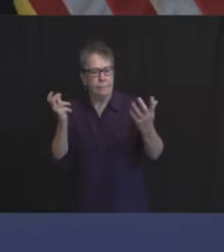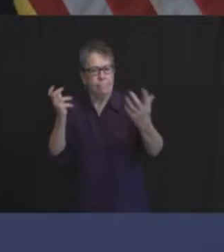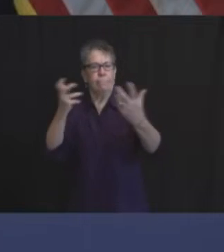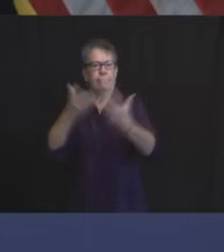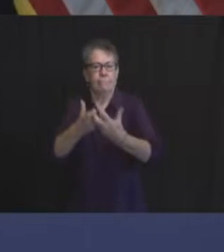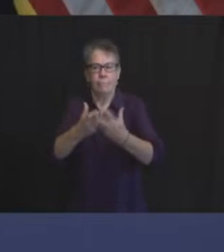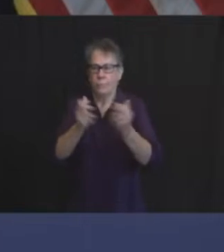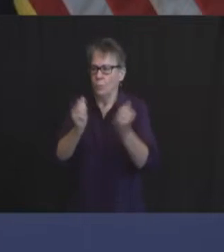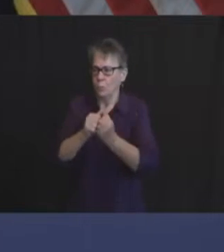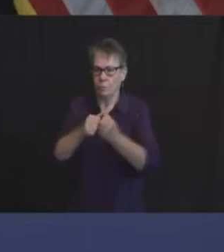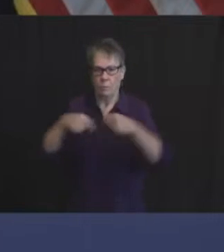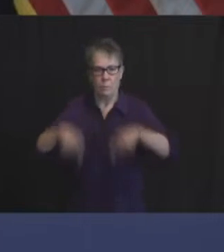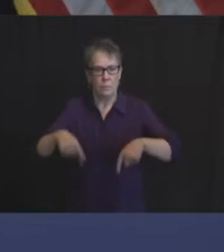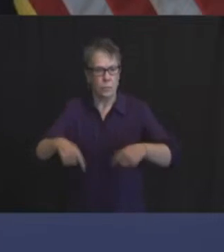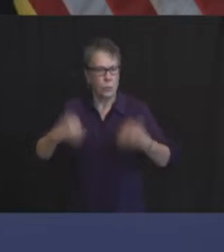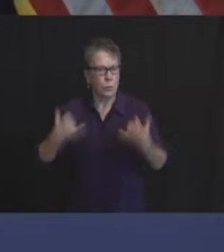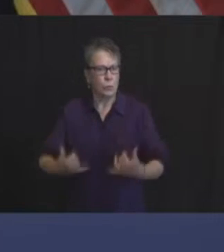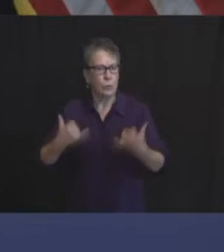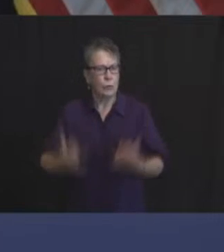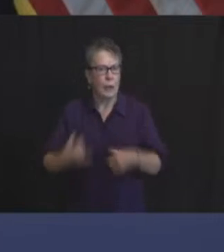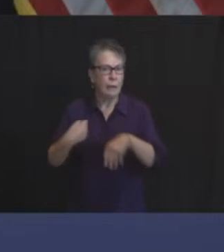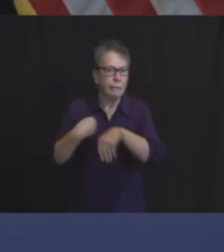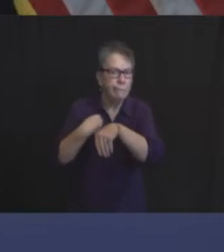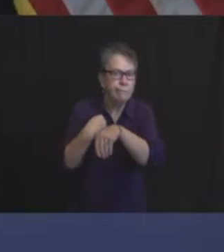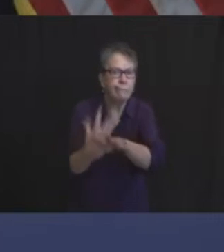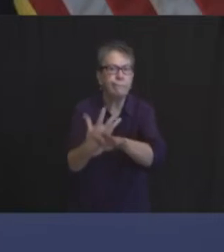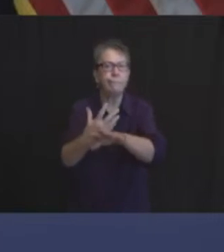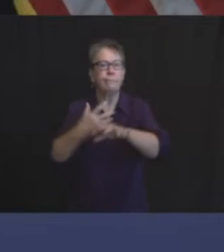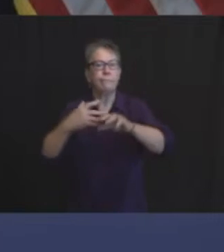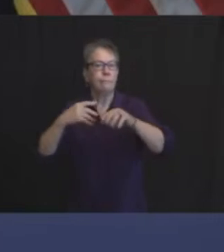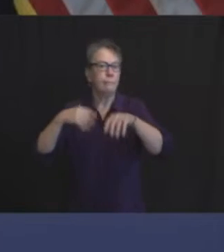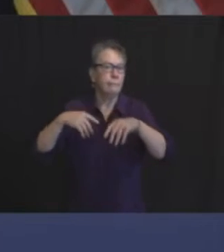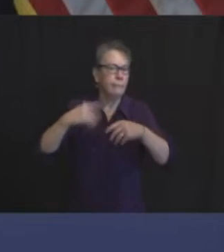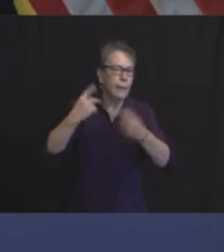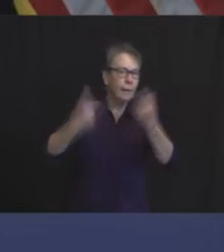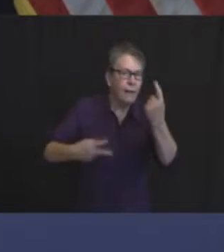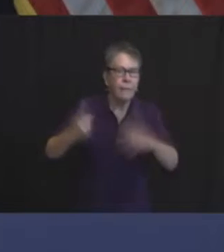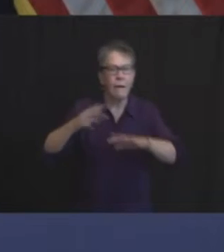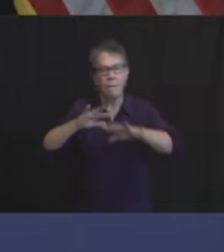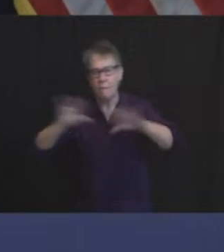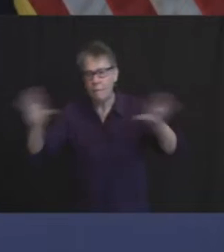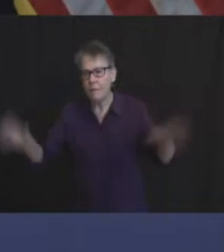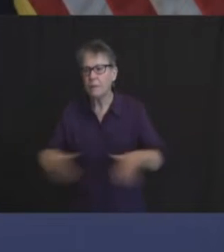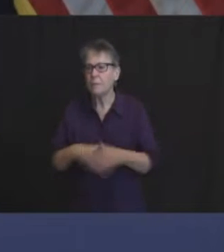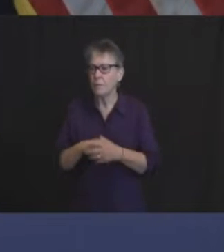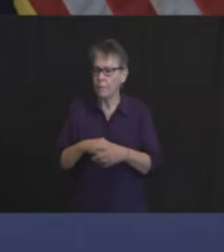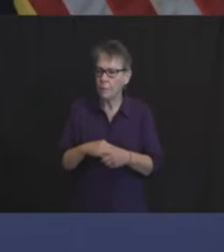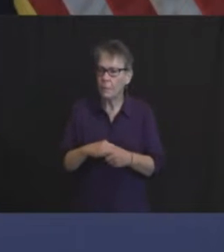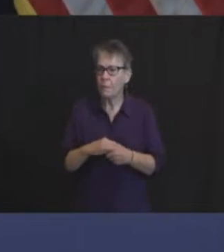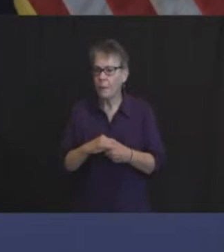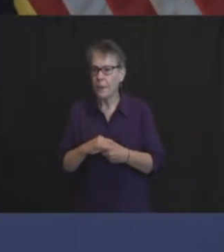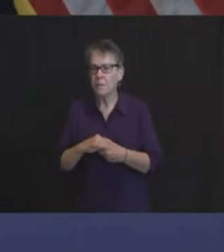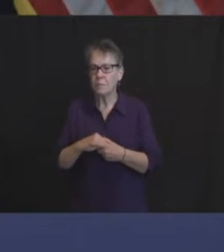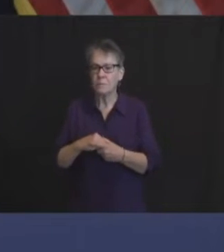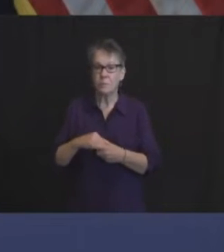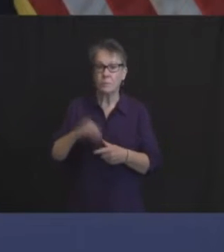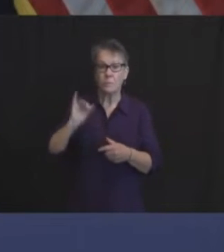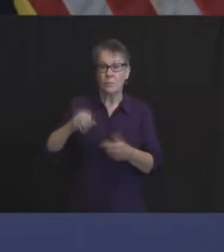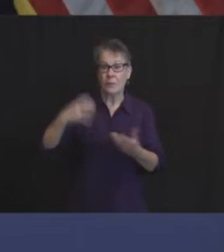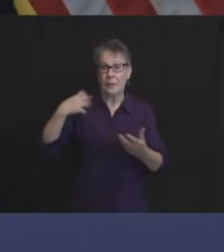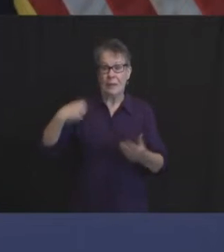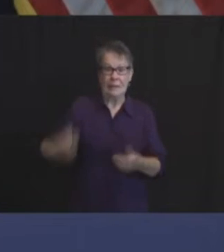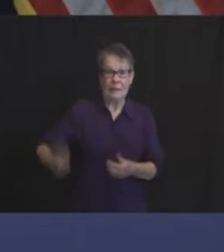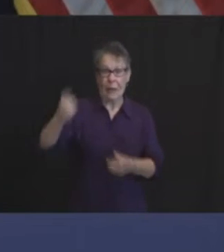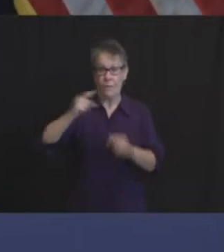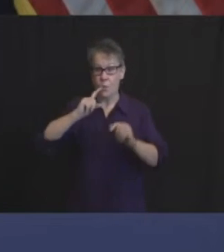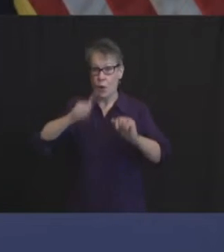Specifically, Executive Order 212 is designed to address 3 challenges. Current seniors are in their second